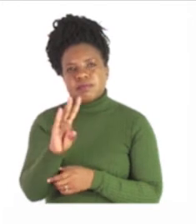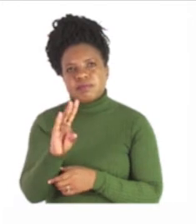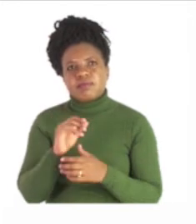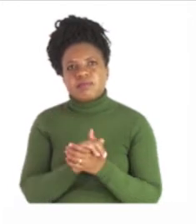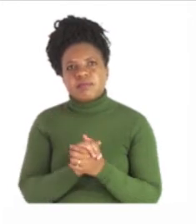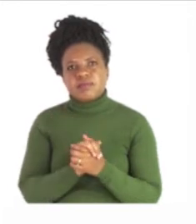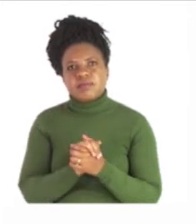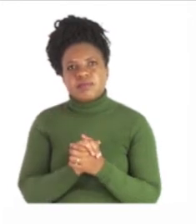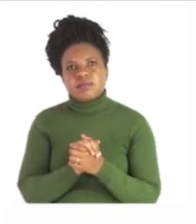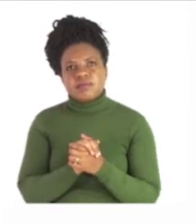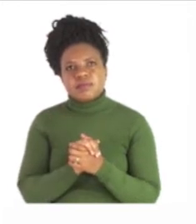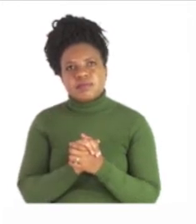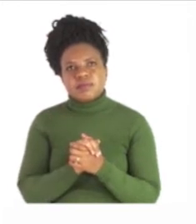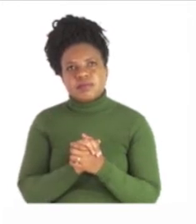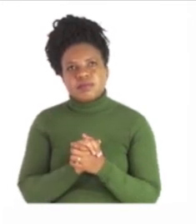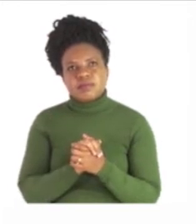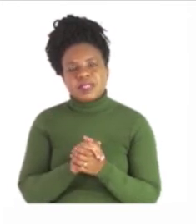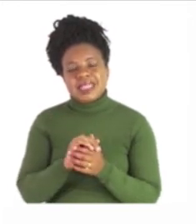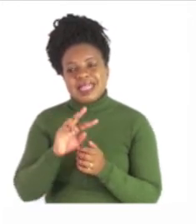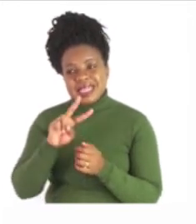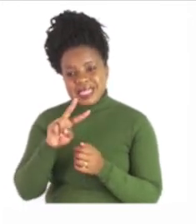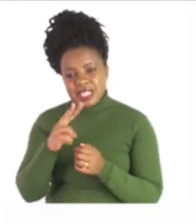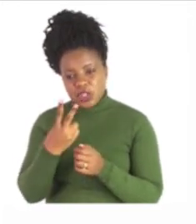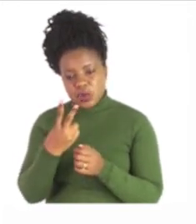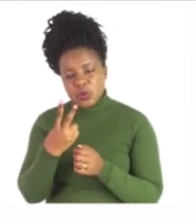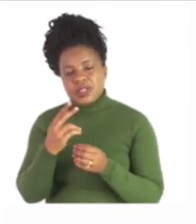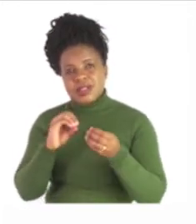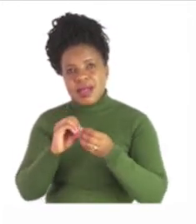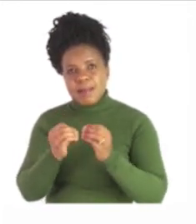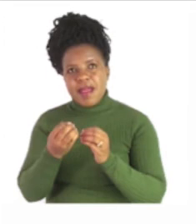Reading through, cube numbers have 3 dimensions,